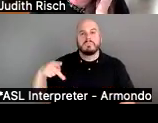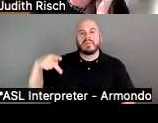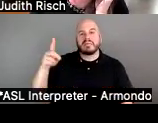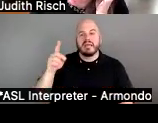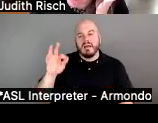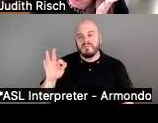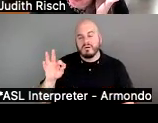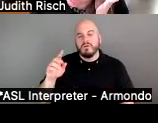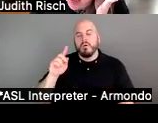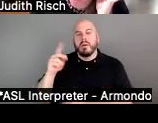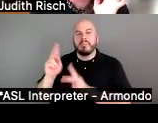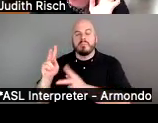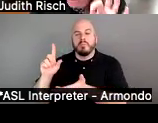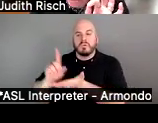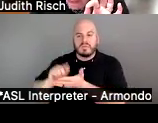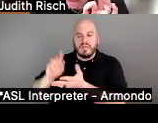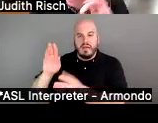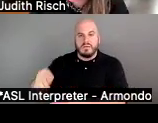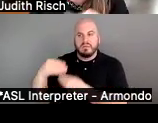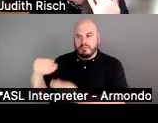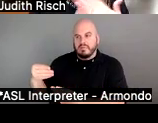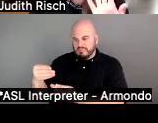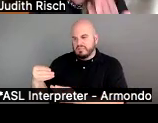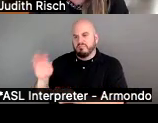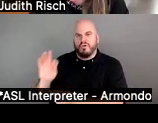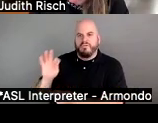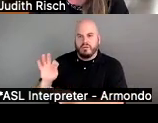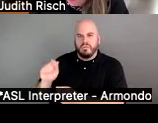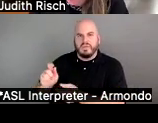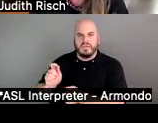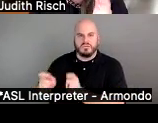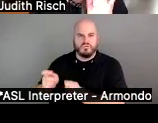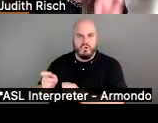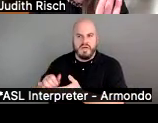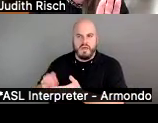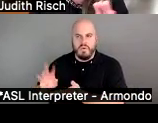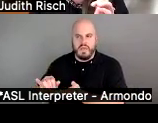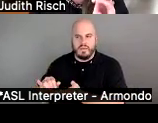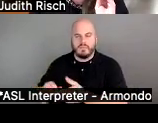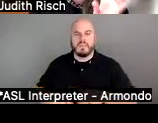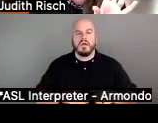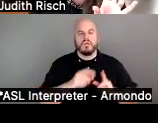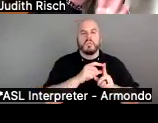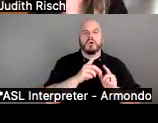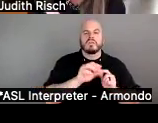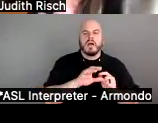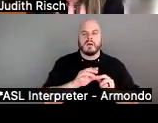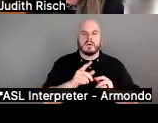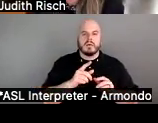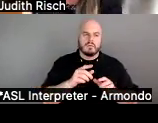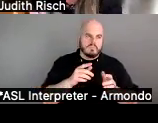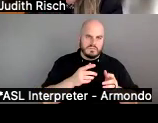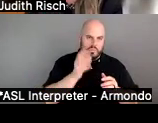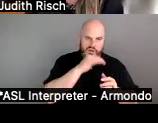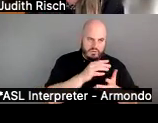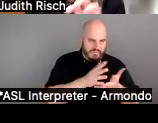so when someone prints it prints out perfectly and we can control it that way. Whereas the Word version does weird things. I get